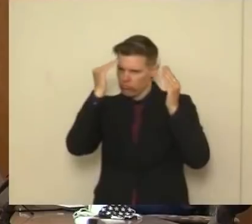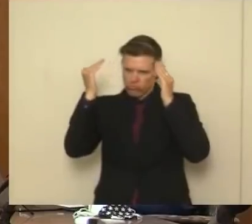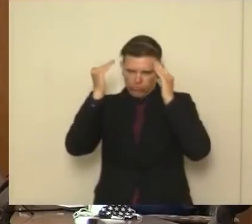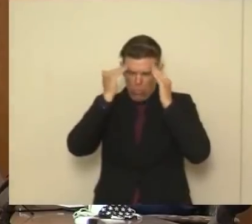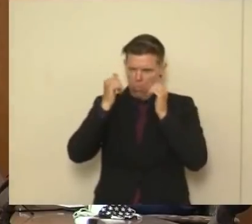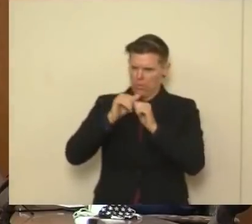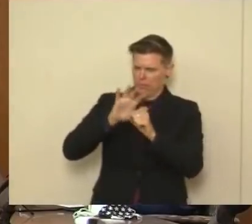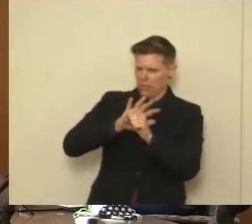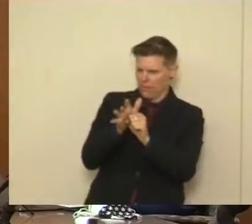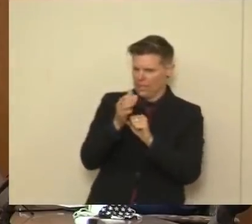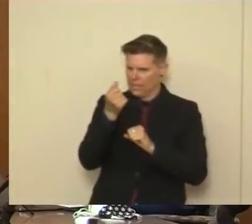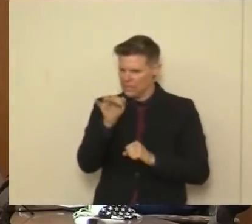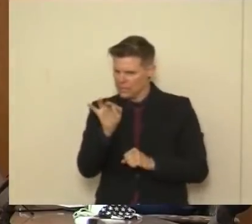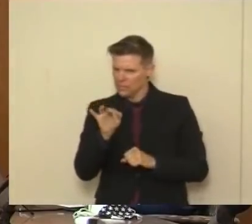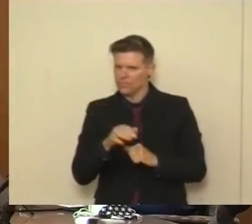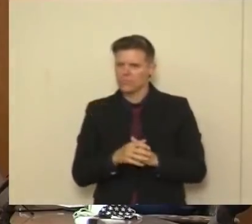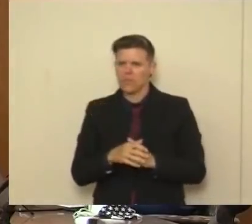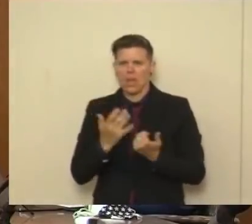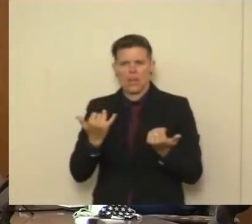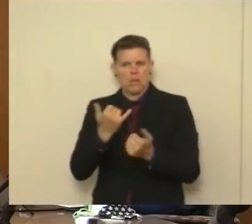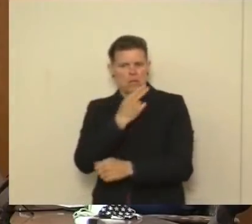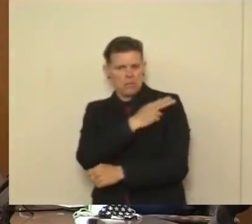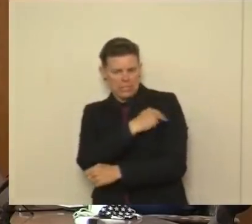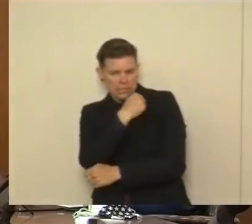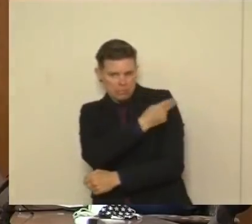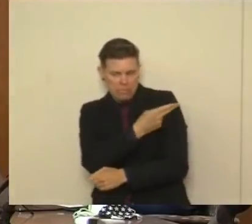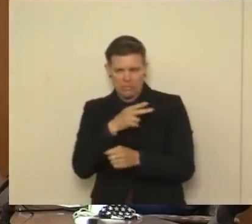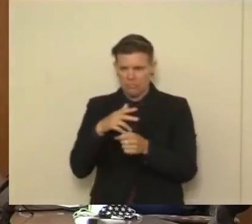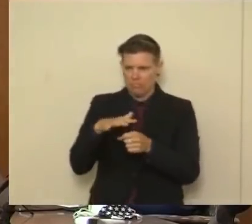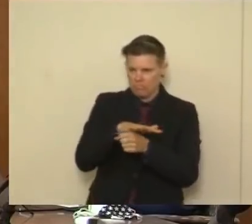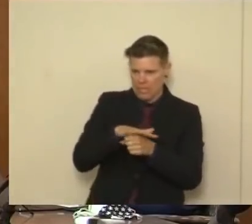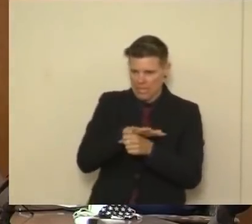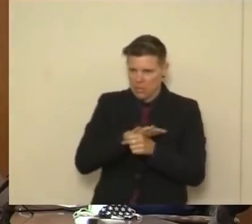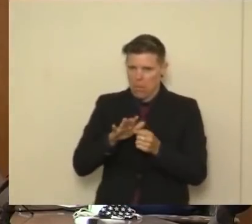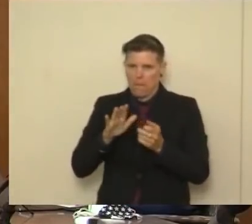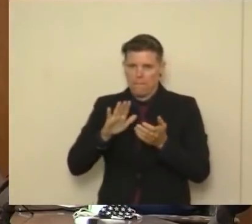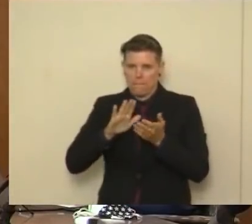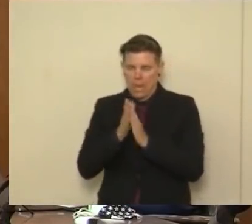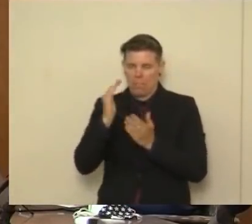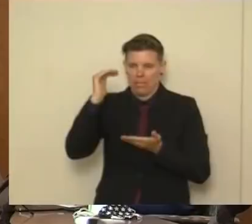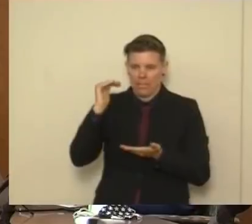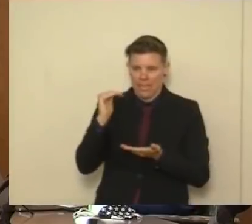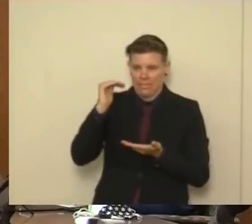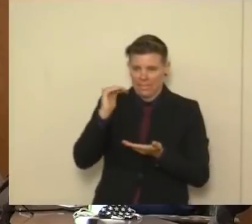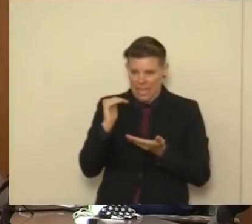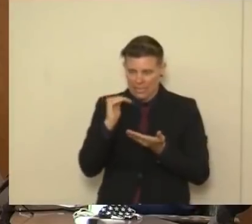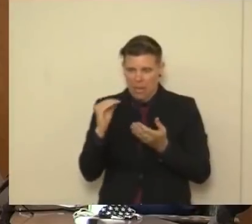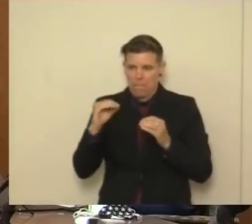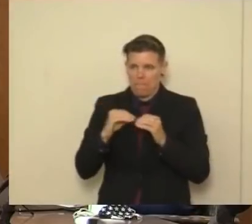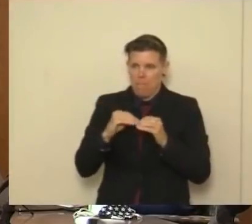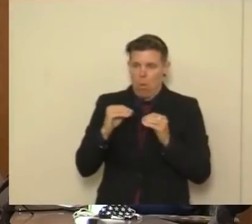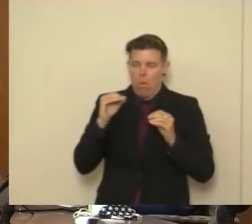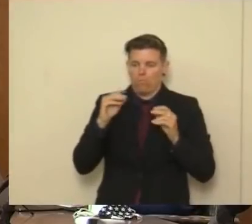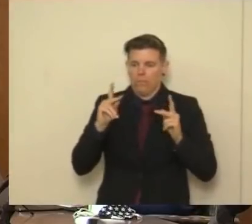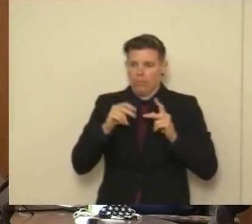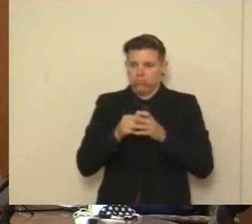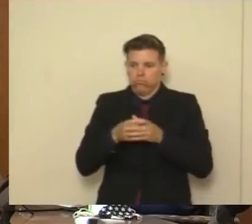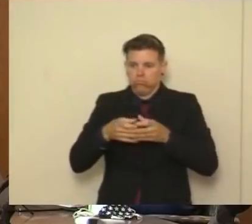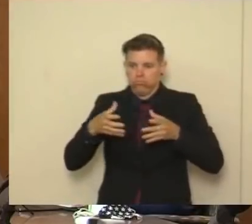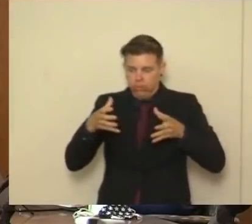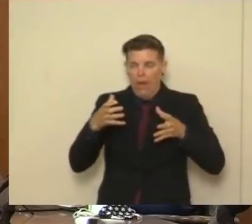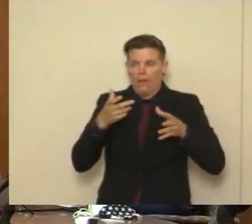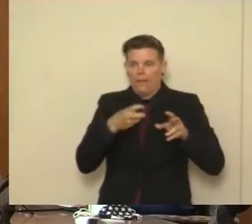are hospital stays becoming shorter and are fewer people needing to be in the ICU? And also, how